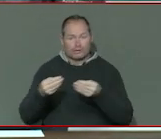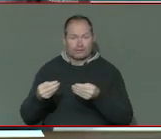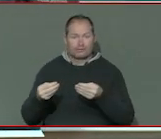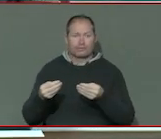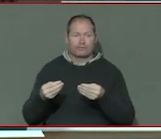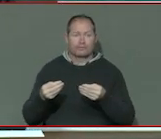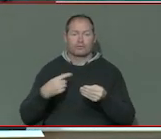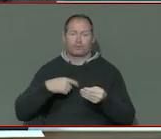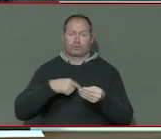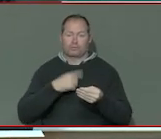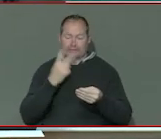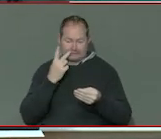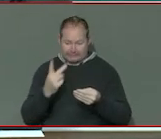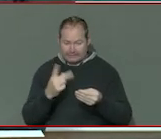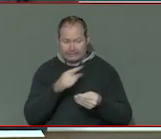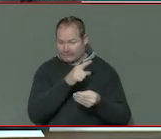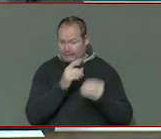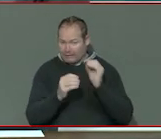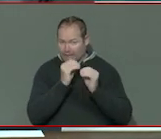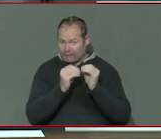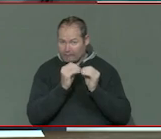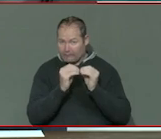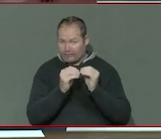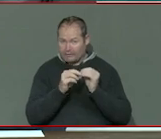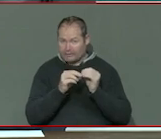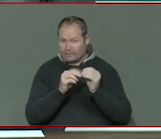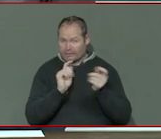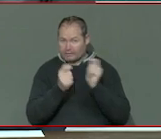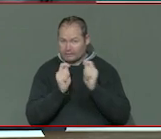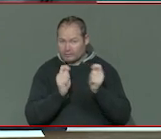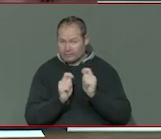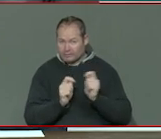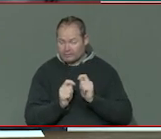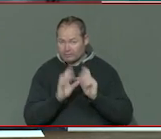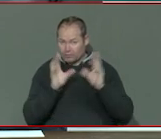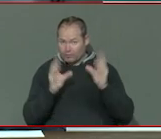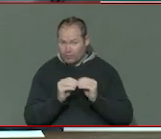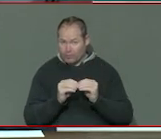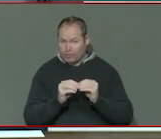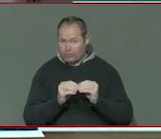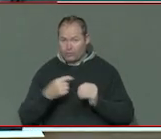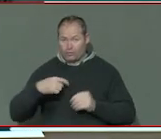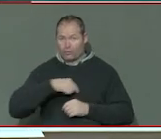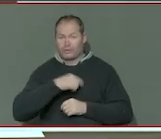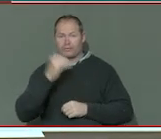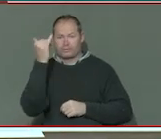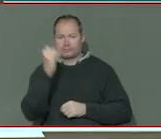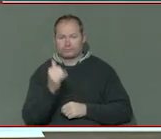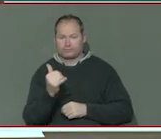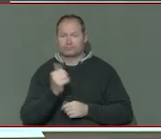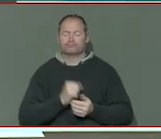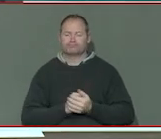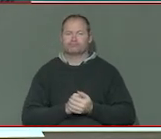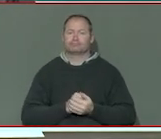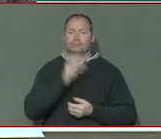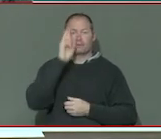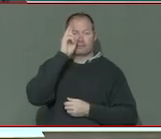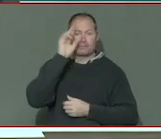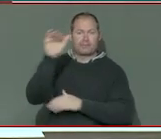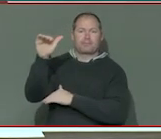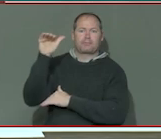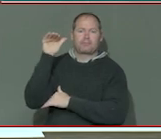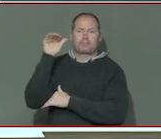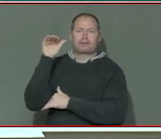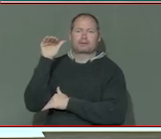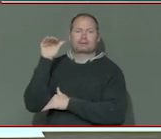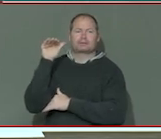we must check whether they did correct all those entries. It's the same as a bank statement. Remember the bank statement, the end one, they